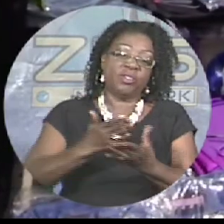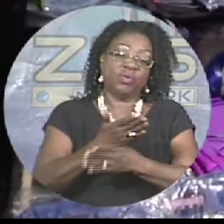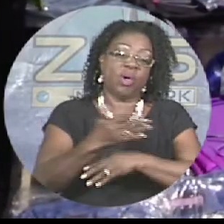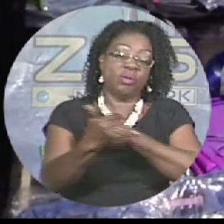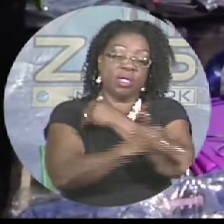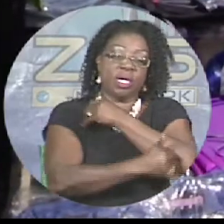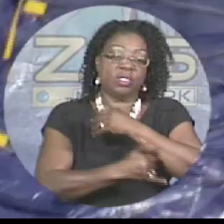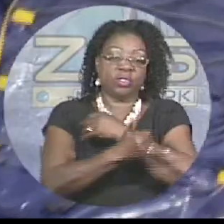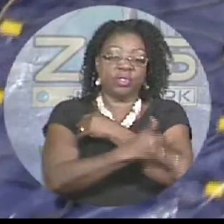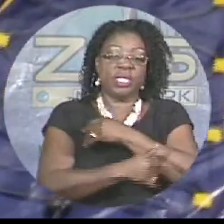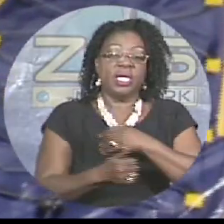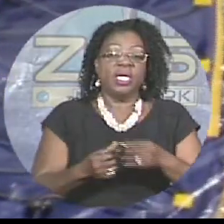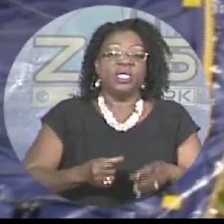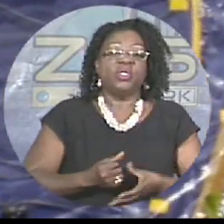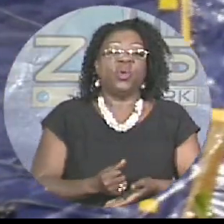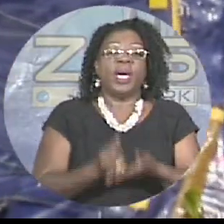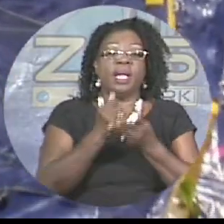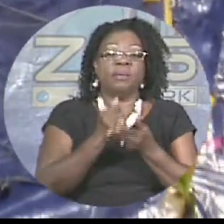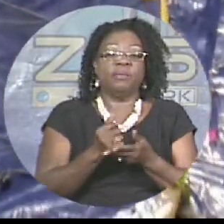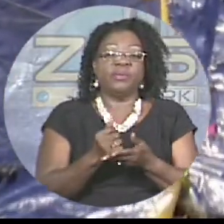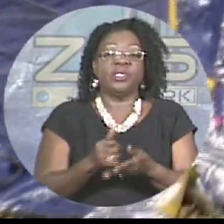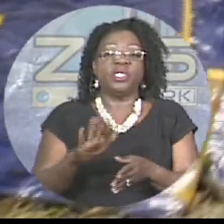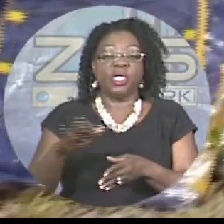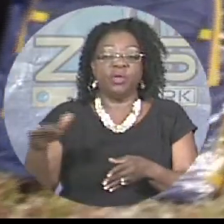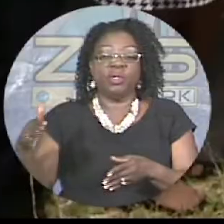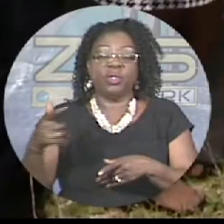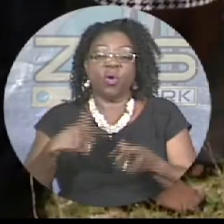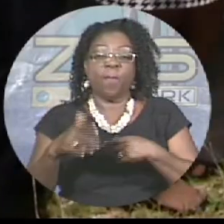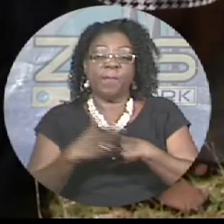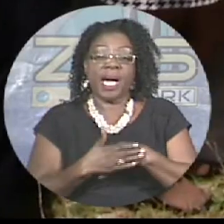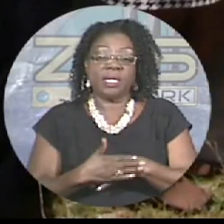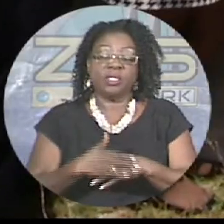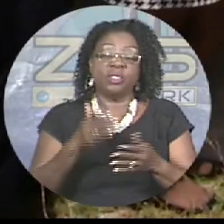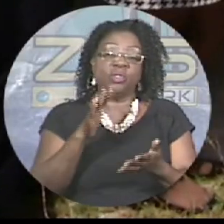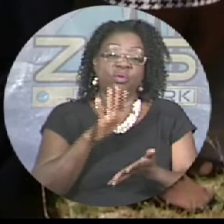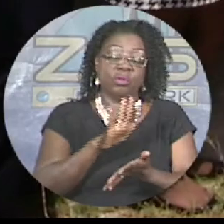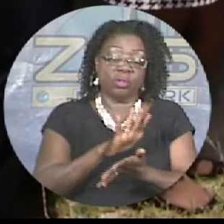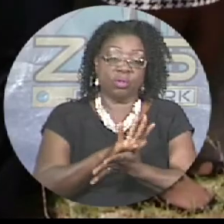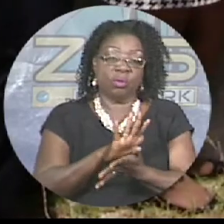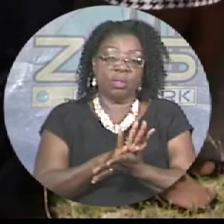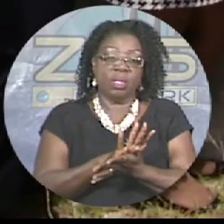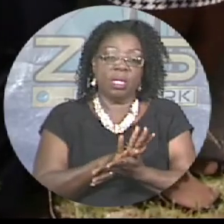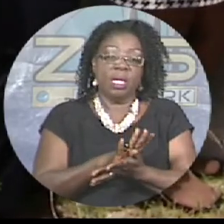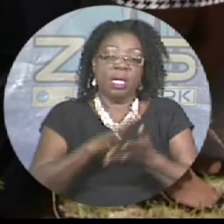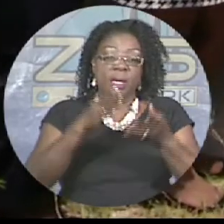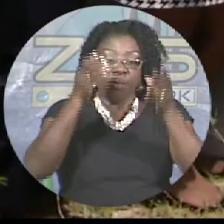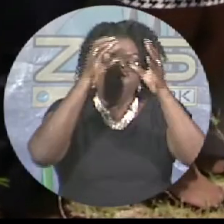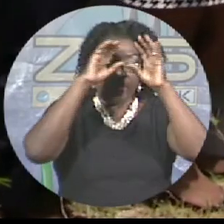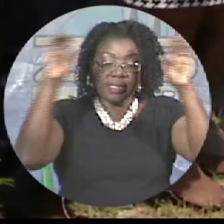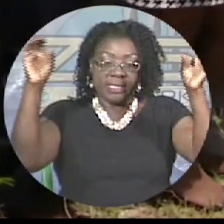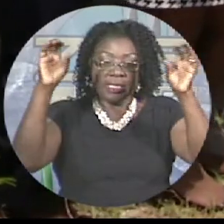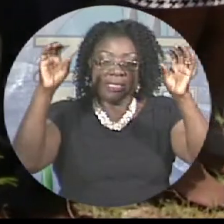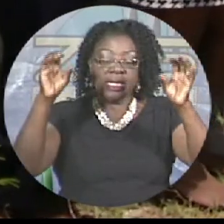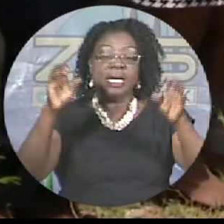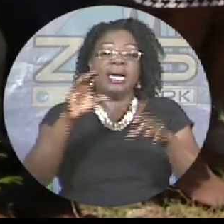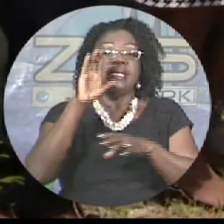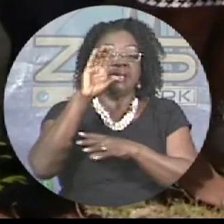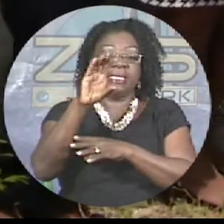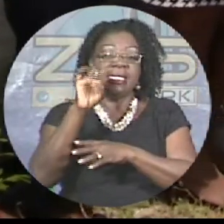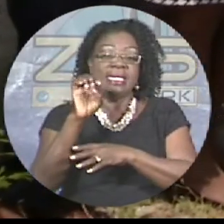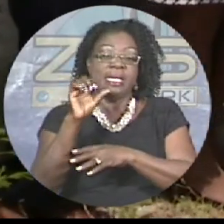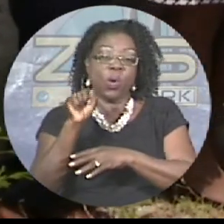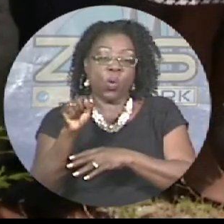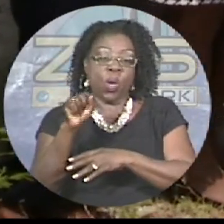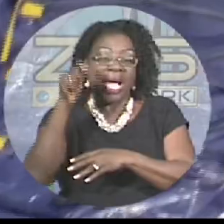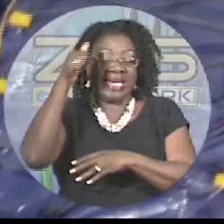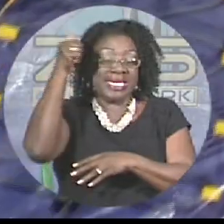for distribution. The Rotary Club of Eleuthera will give out the supplies. Bahamas Striping President and CEO Otario Mitchell made the presentation